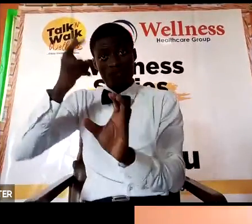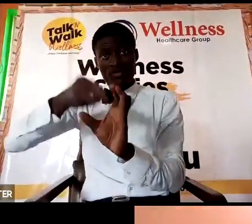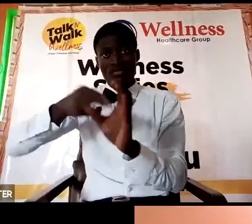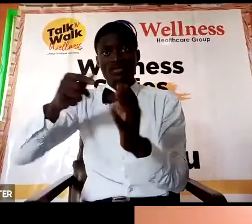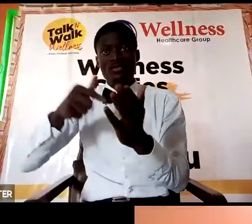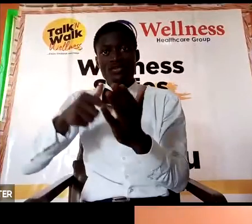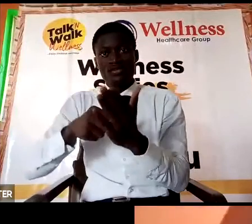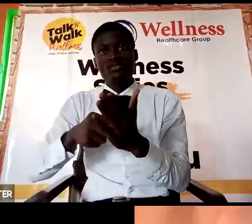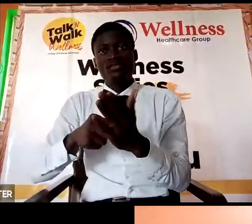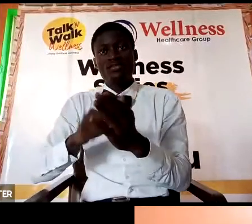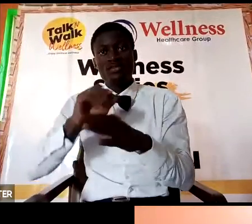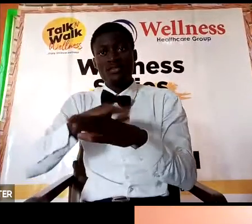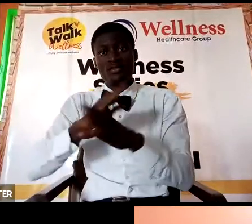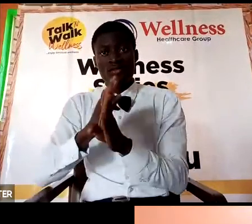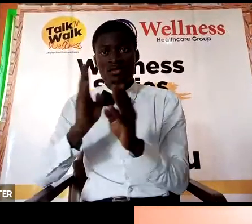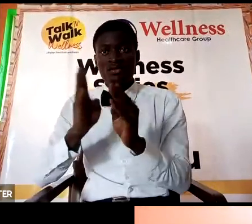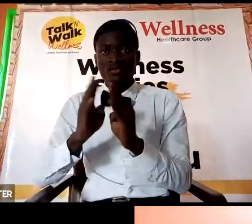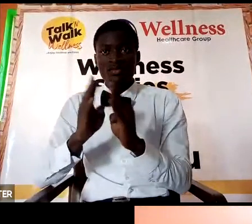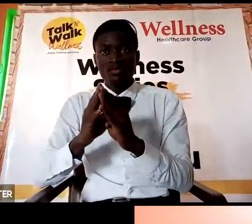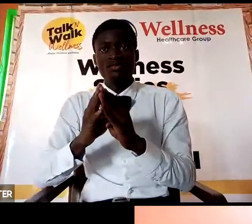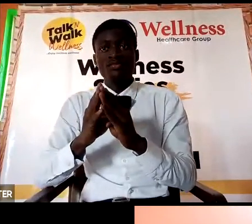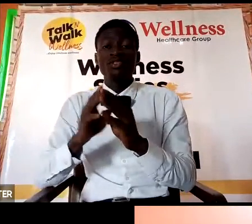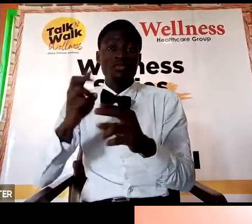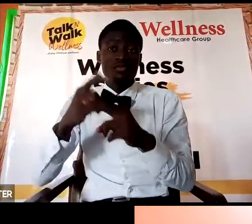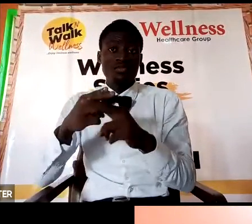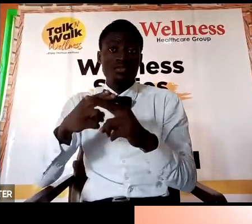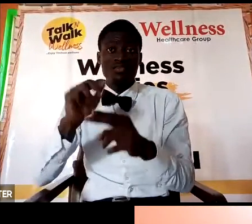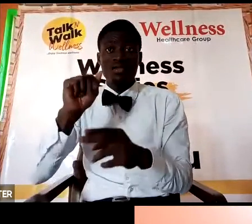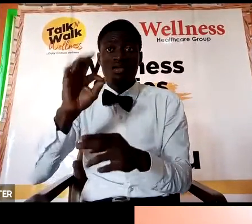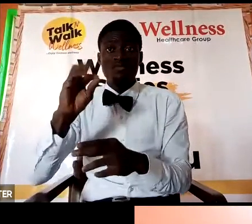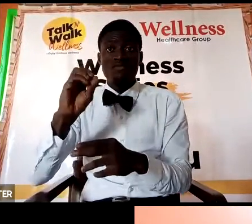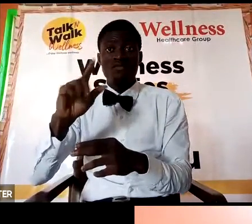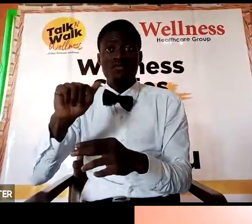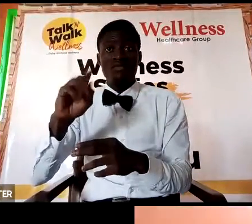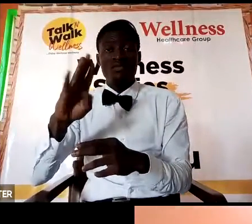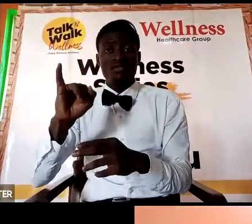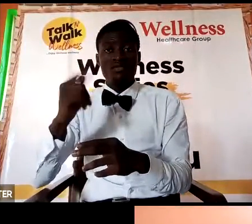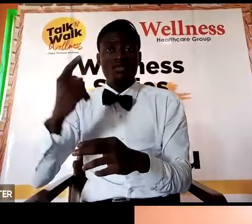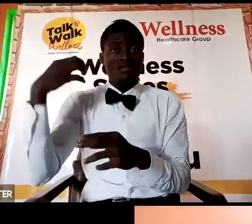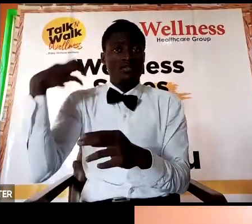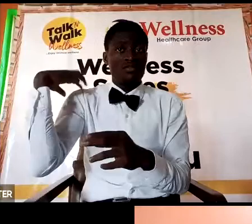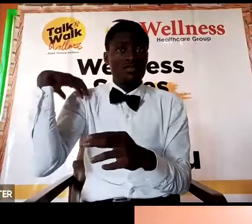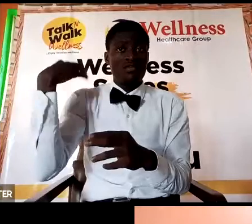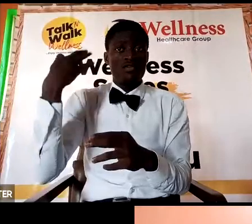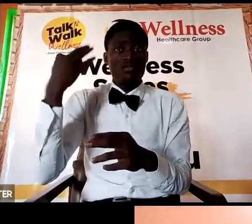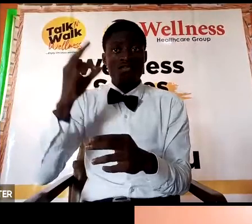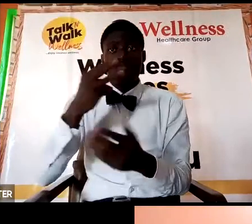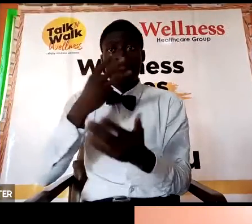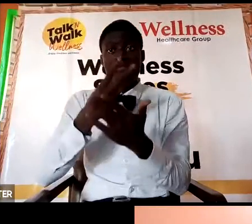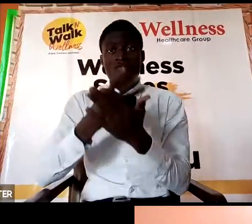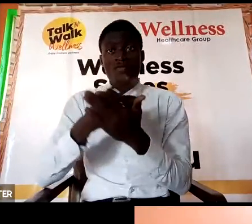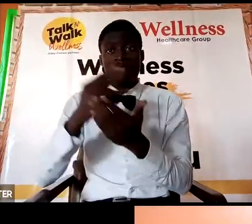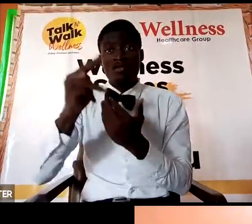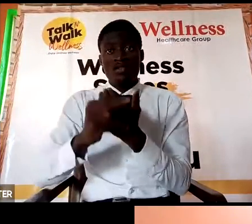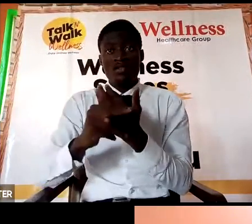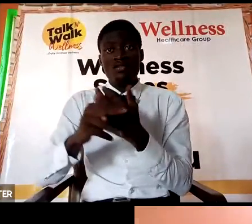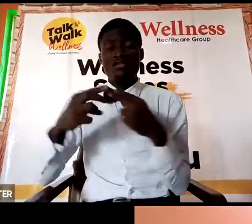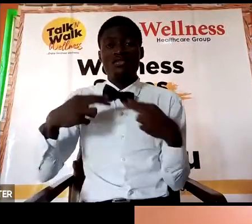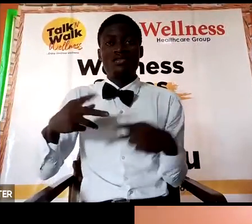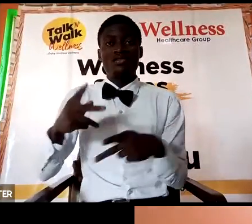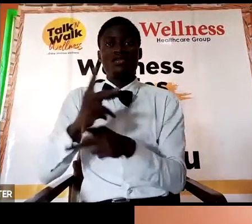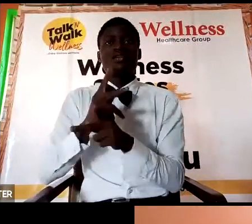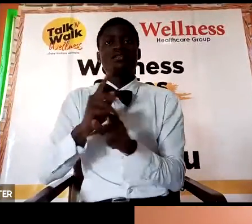the boss lady of Wellness Healthcare Group. I'm a pharmacist by training or profession, and I'm a wellness coach